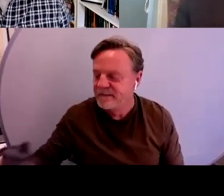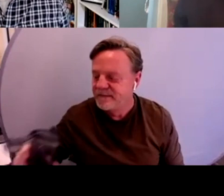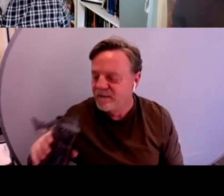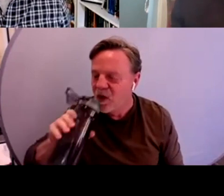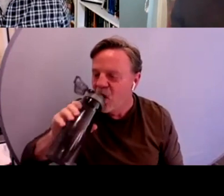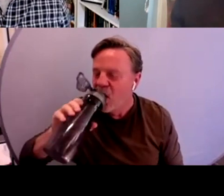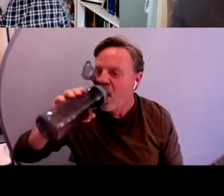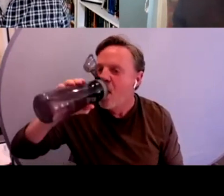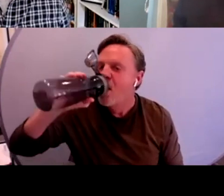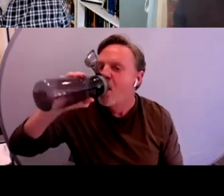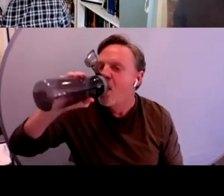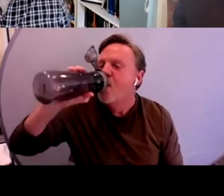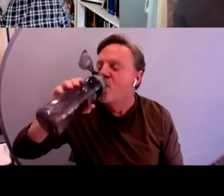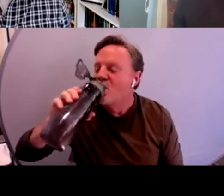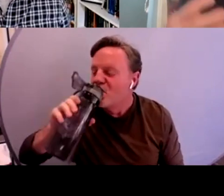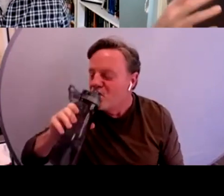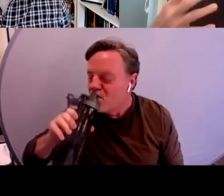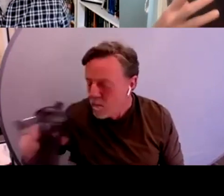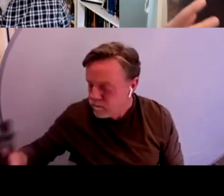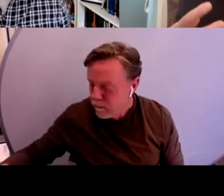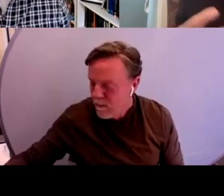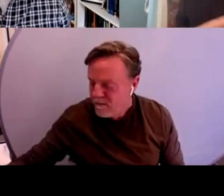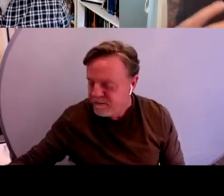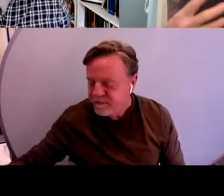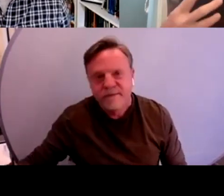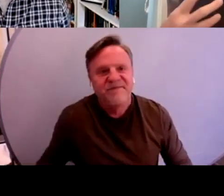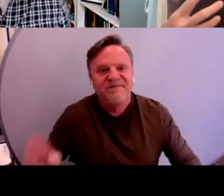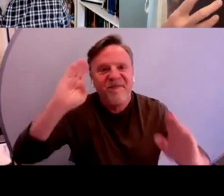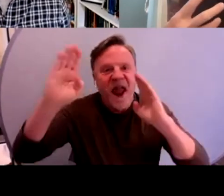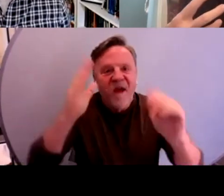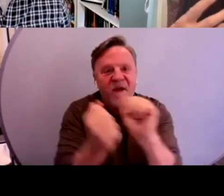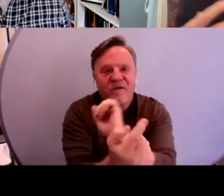Hello, everyone. Now, I'm